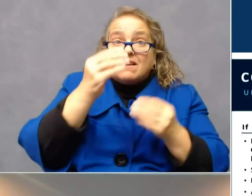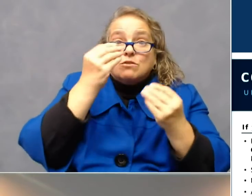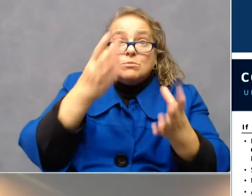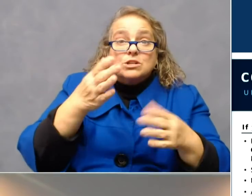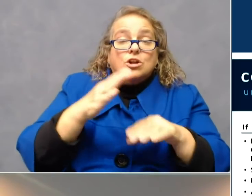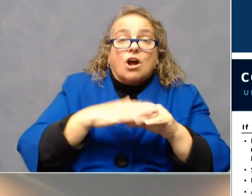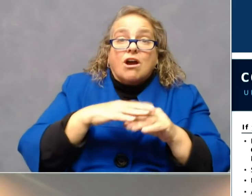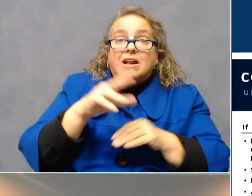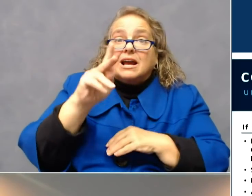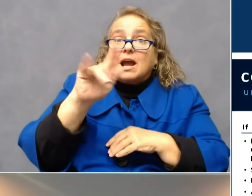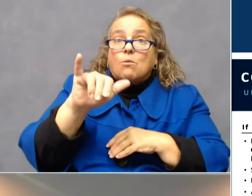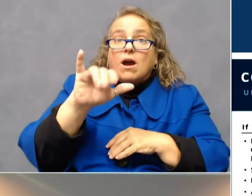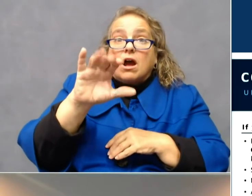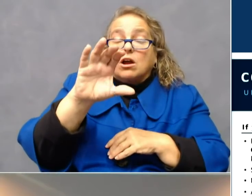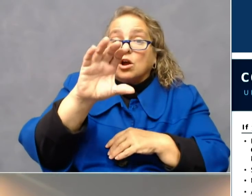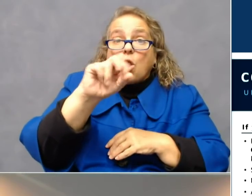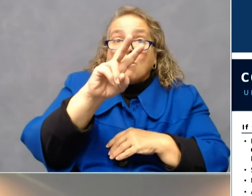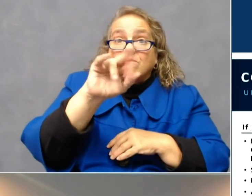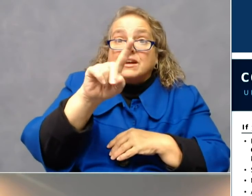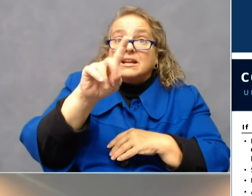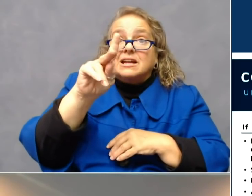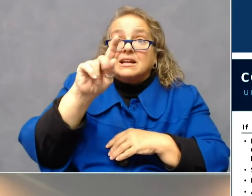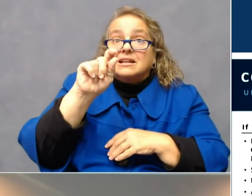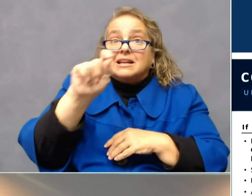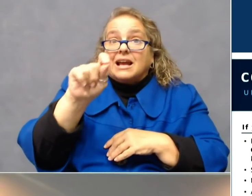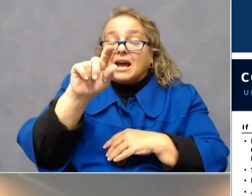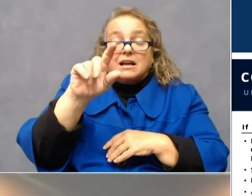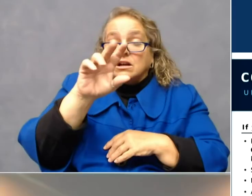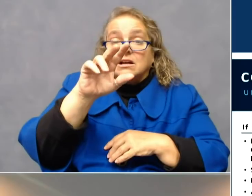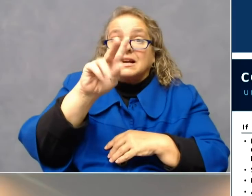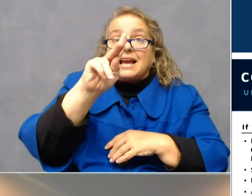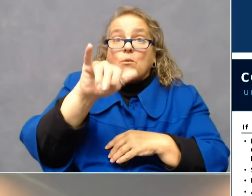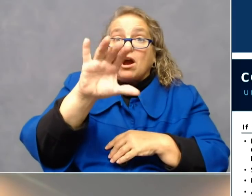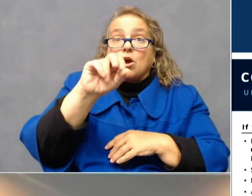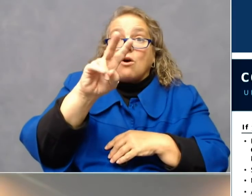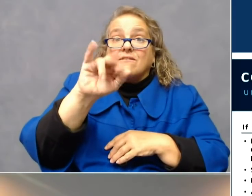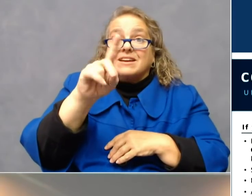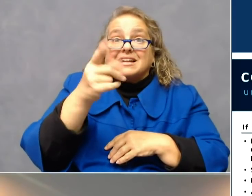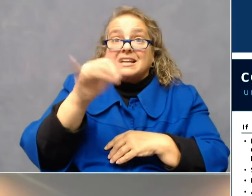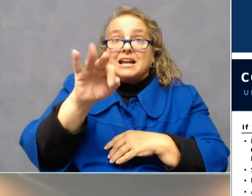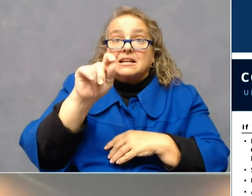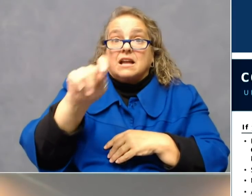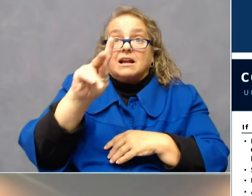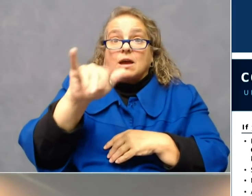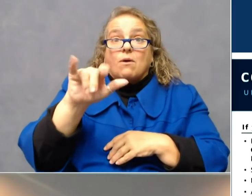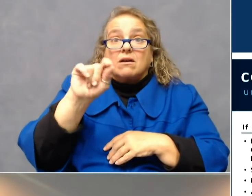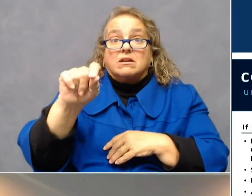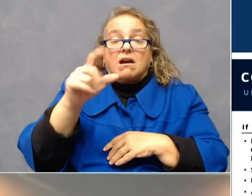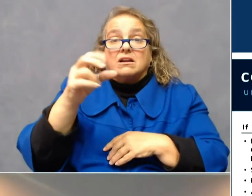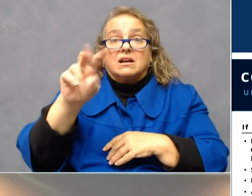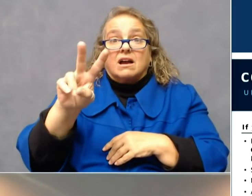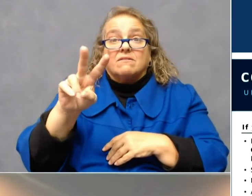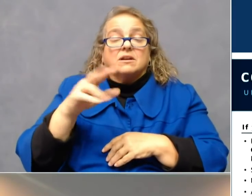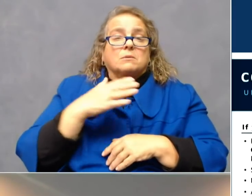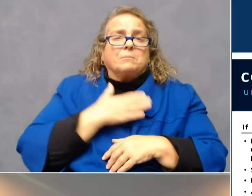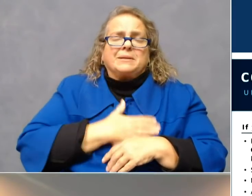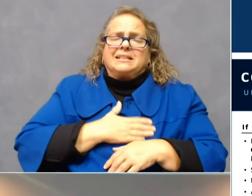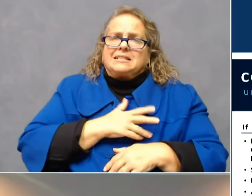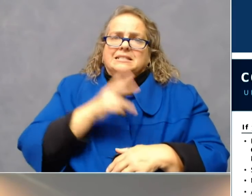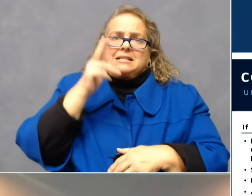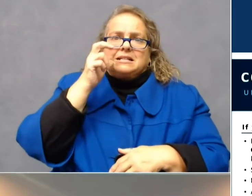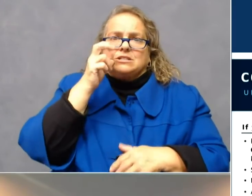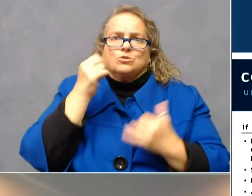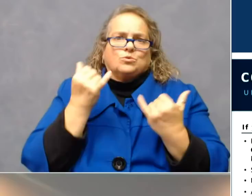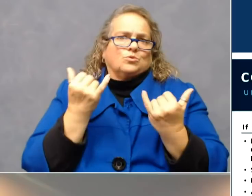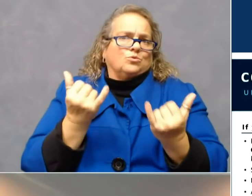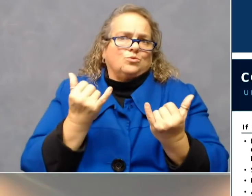kycovid19.ky.gov website, and I would encourage the folks listening to the show today to